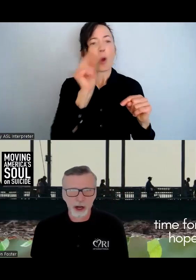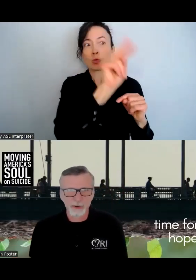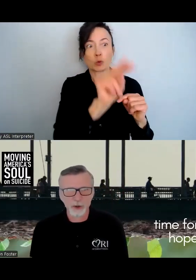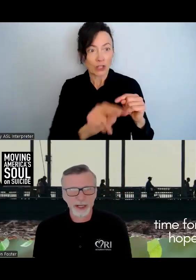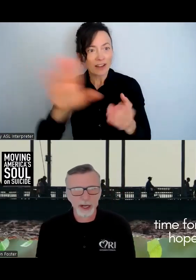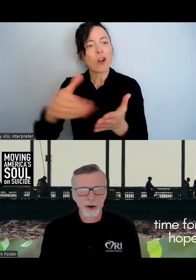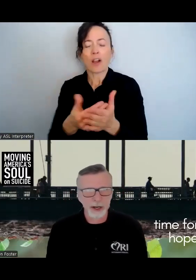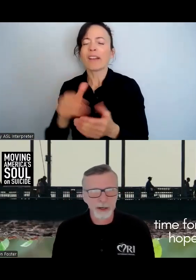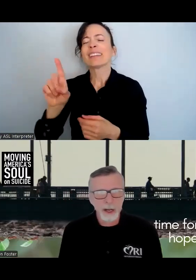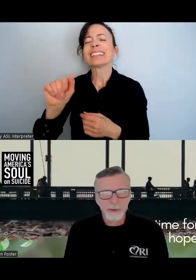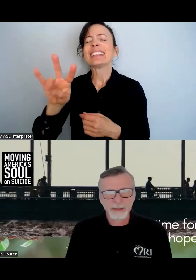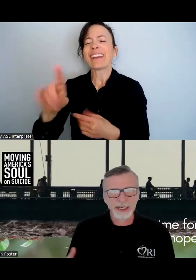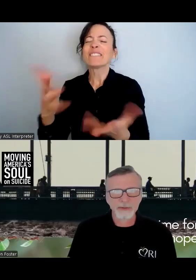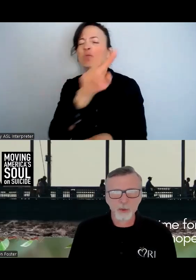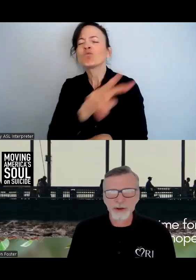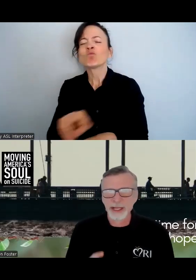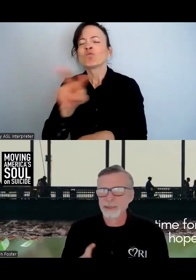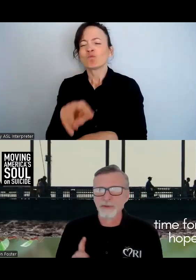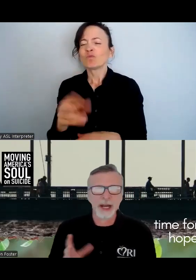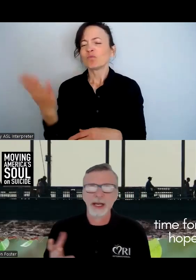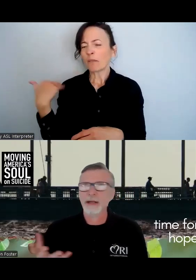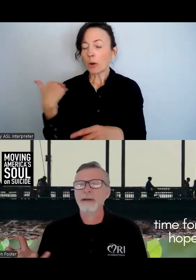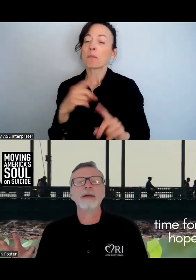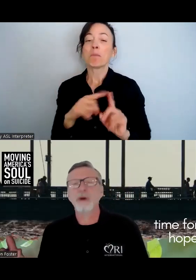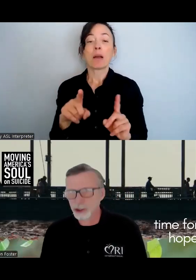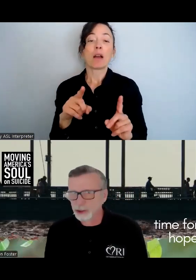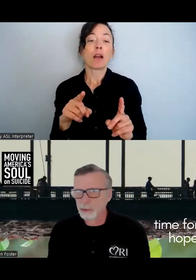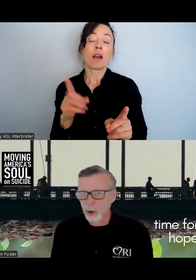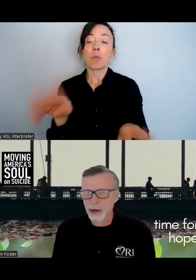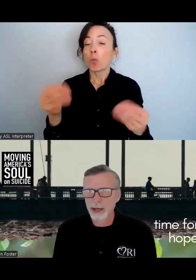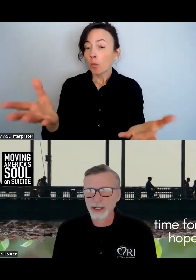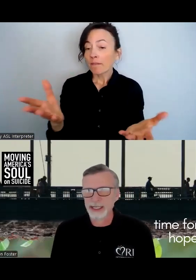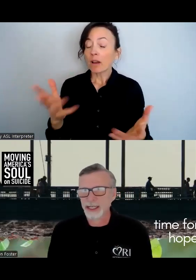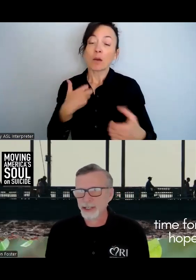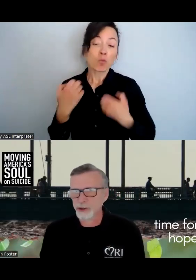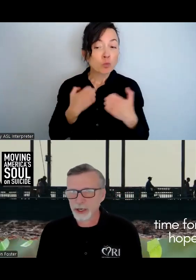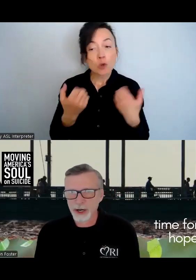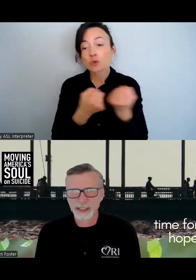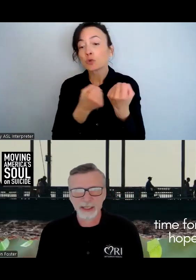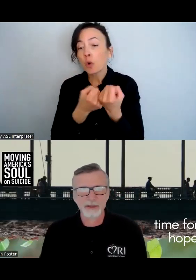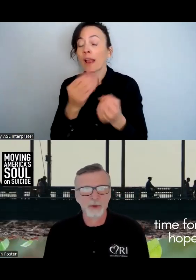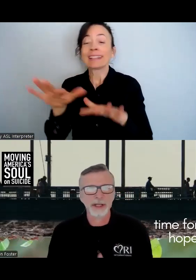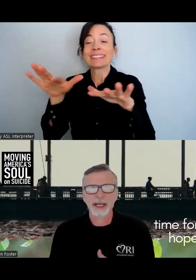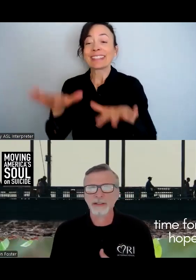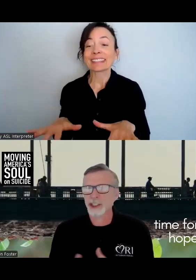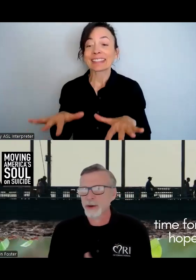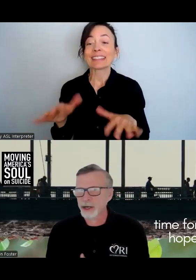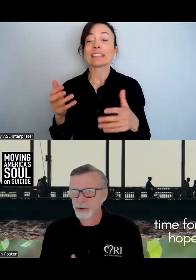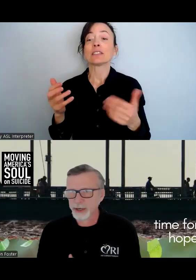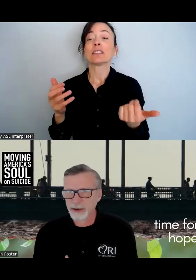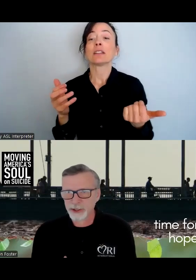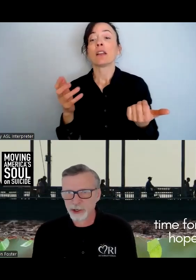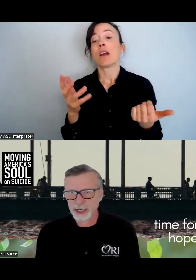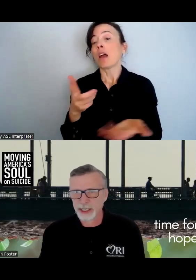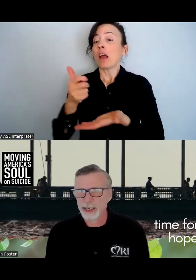great job of doing that earlier. But I would say whether that is providing emotional support and de-escalation during crisis, whether that is sharing